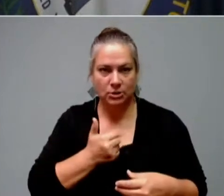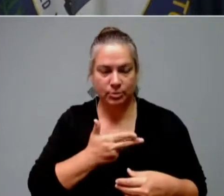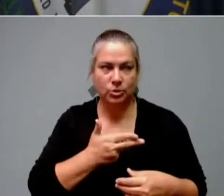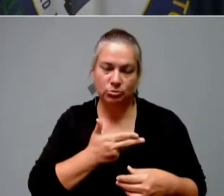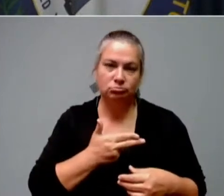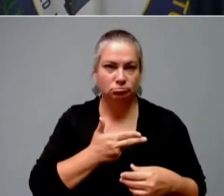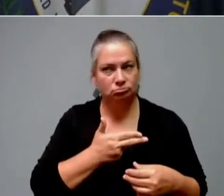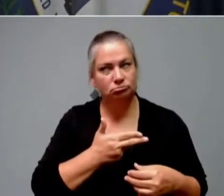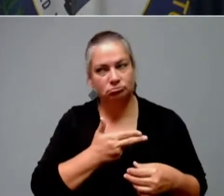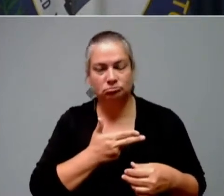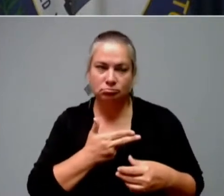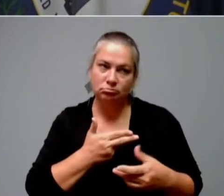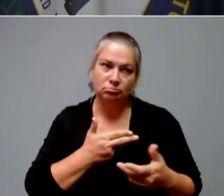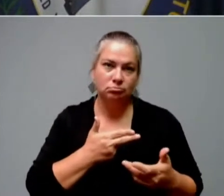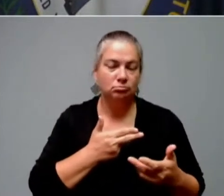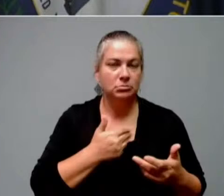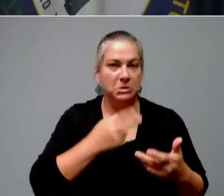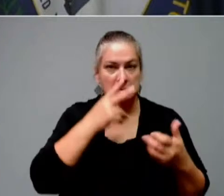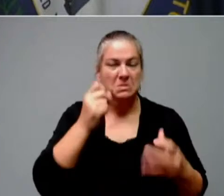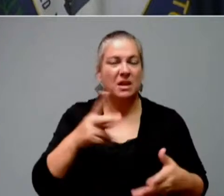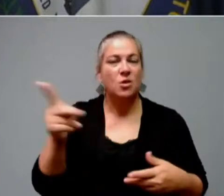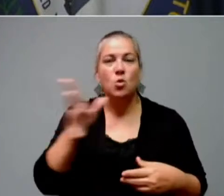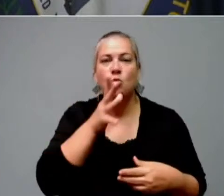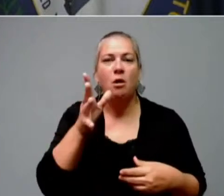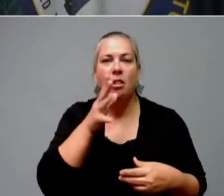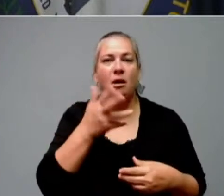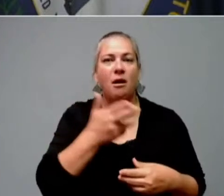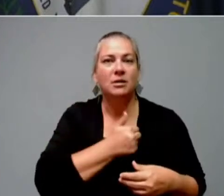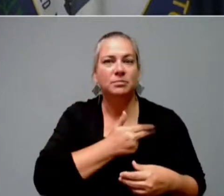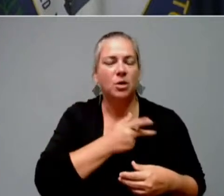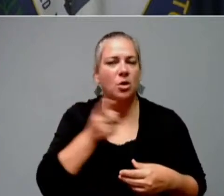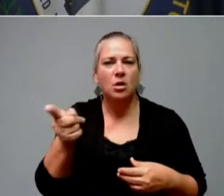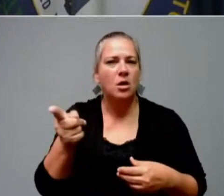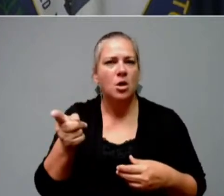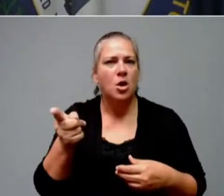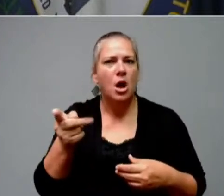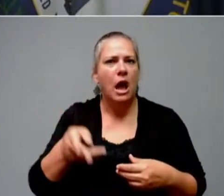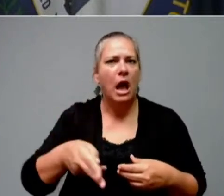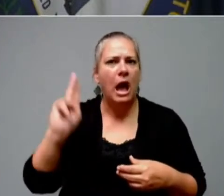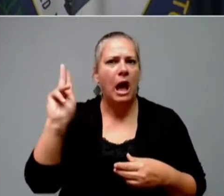we have seen is a lot of our rural hospitals are higher than they've ever been already.